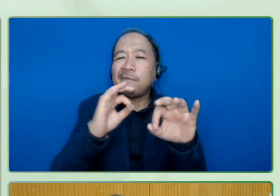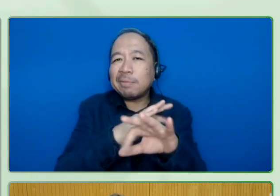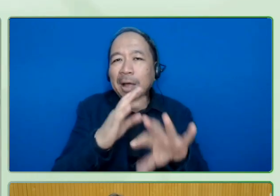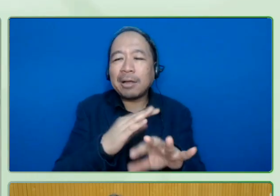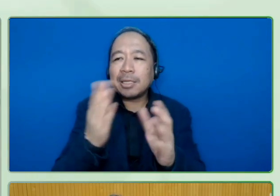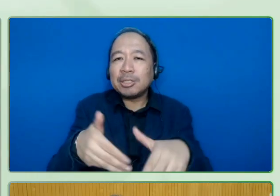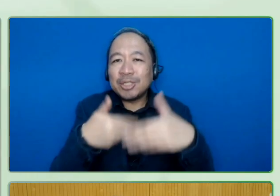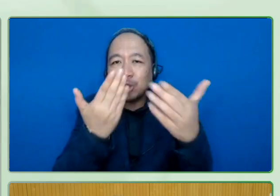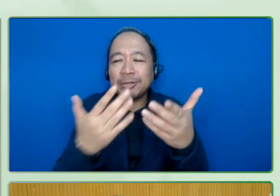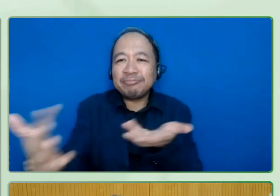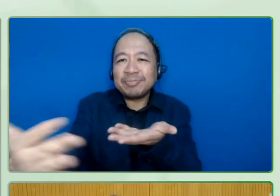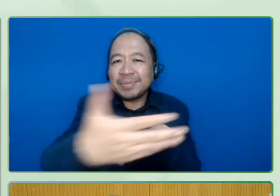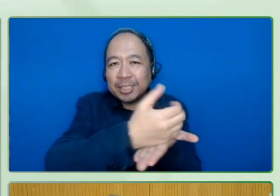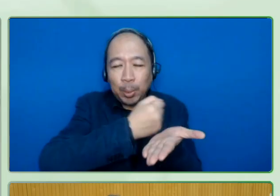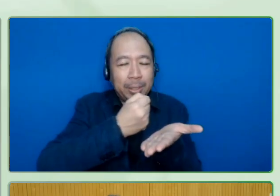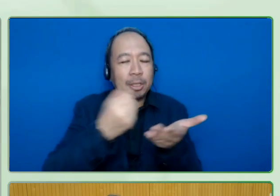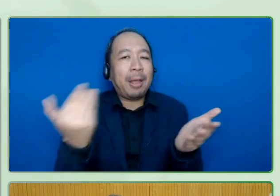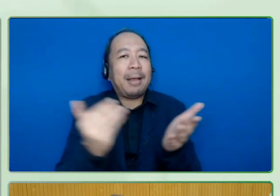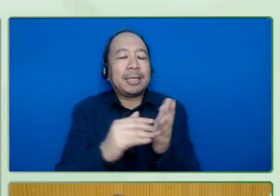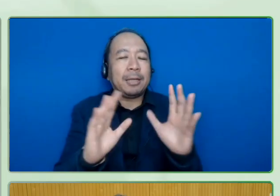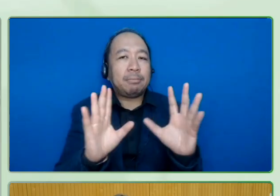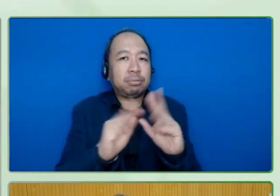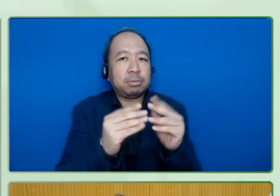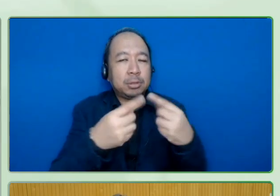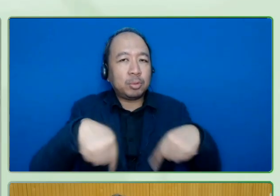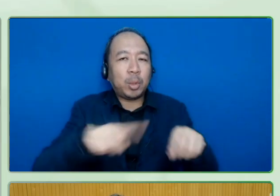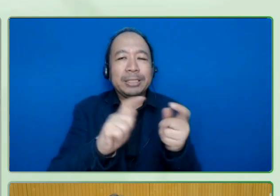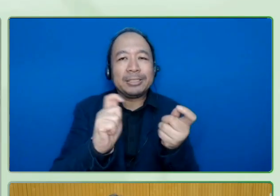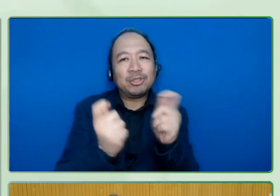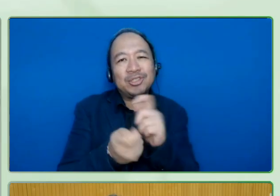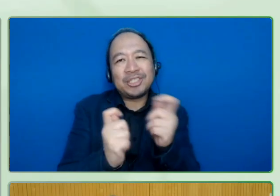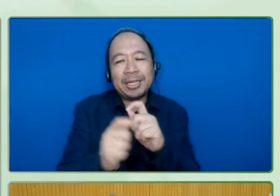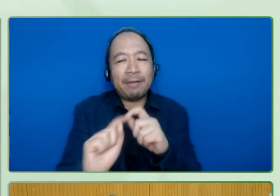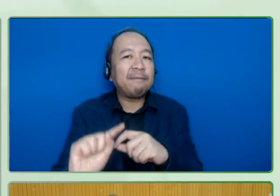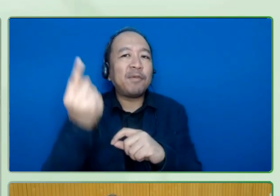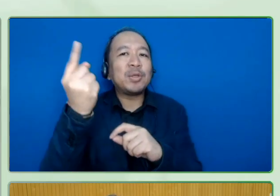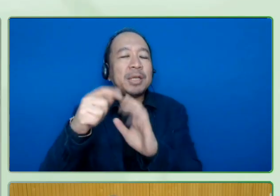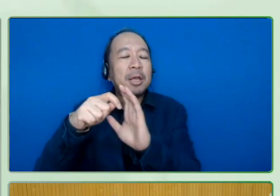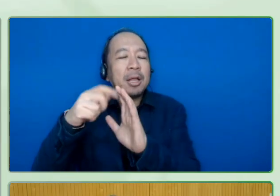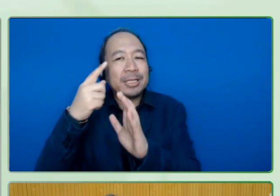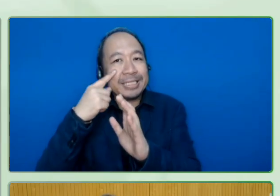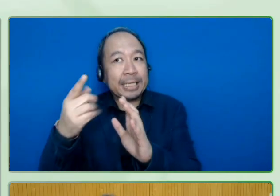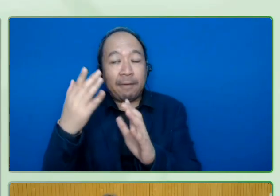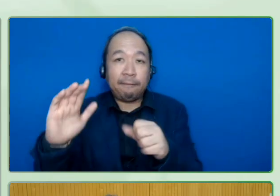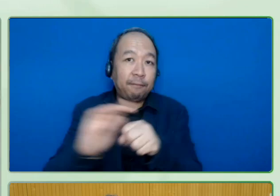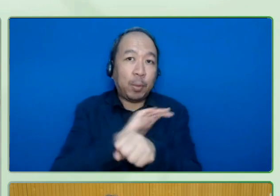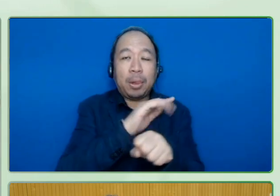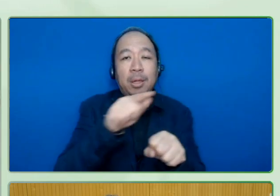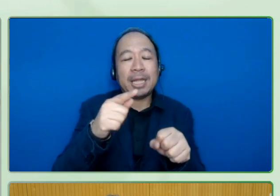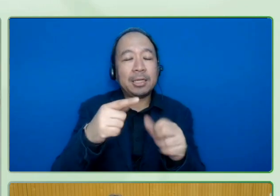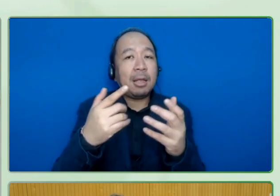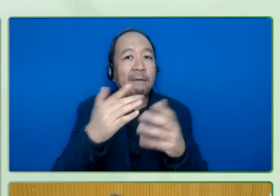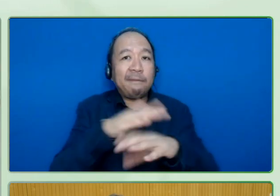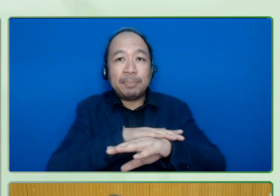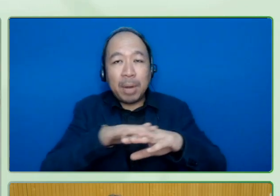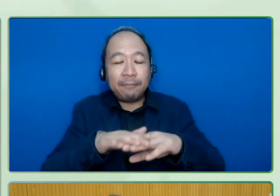then redesigned the prototype so that we had a fully developed prototype with a learning mode, a practice mode,